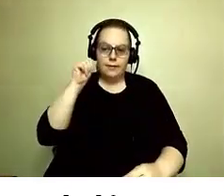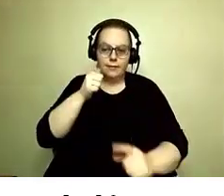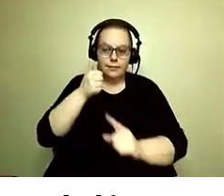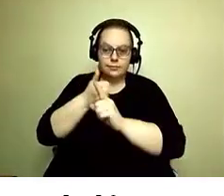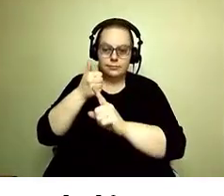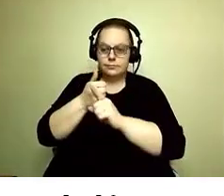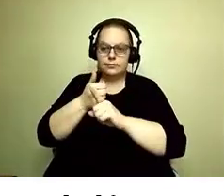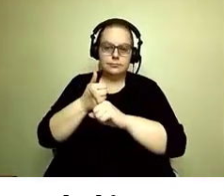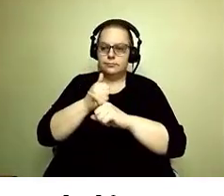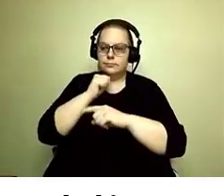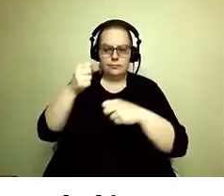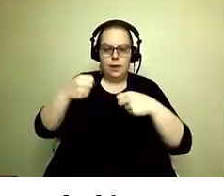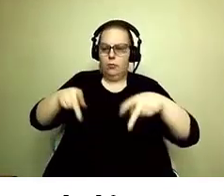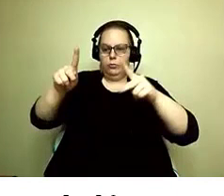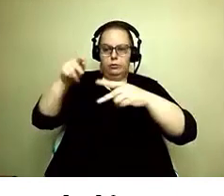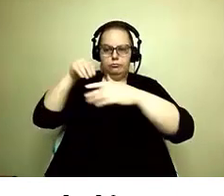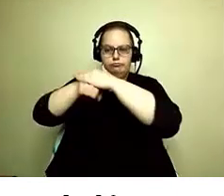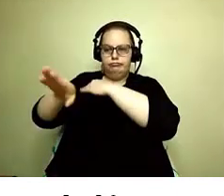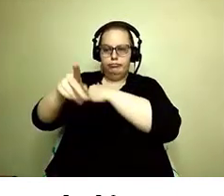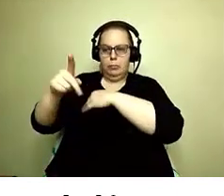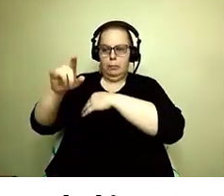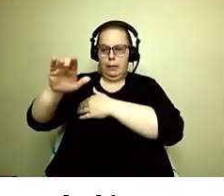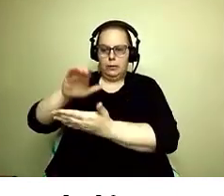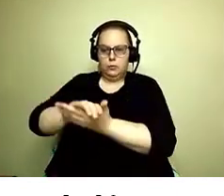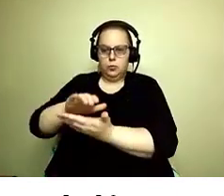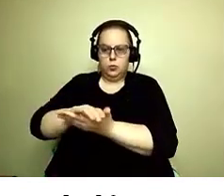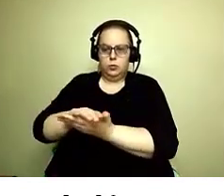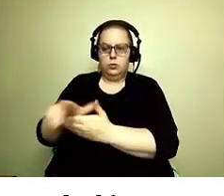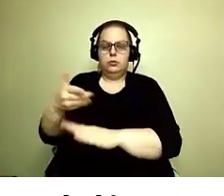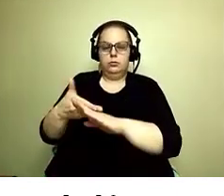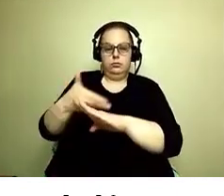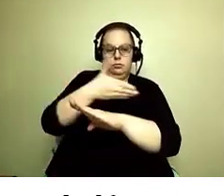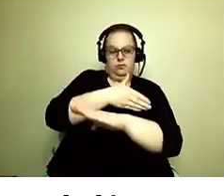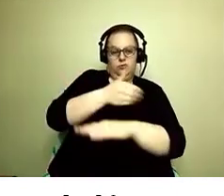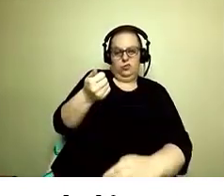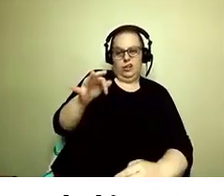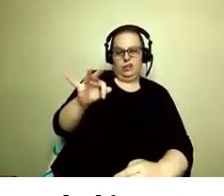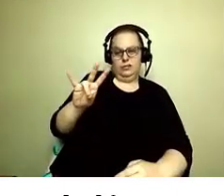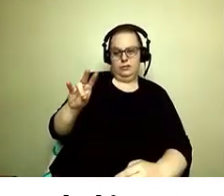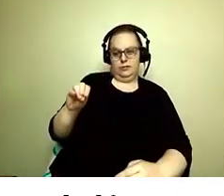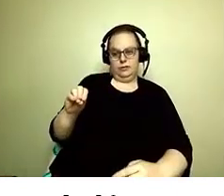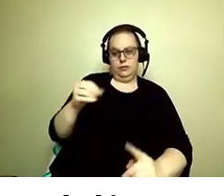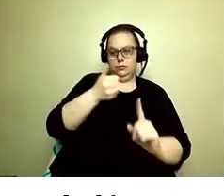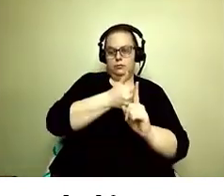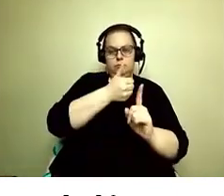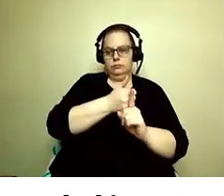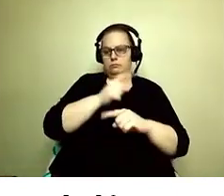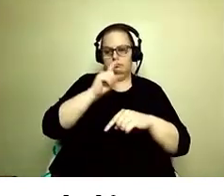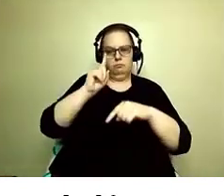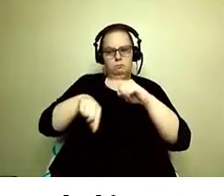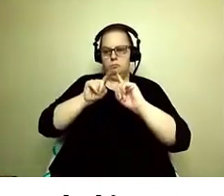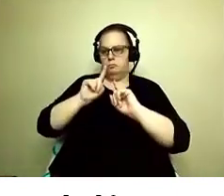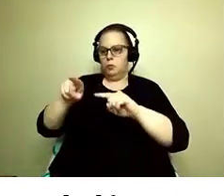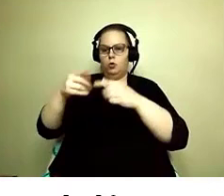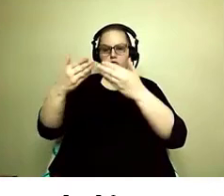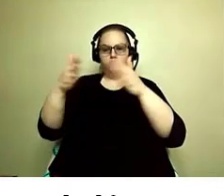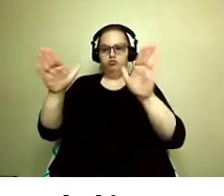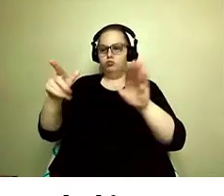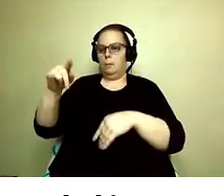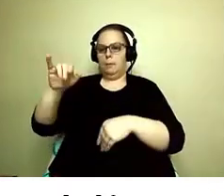denied access to public schools. So, it was prior to 1970, and she wasn't permitted to go to a public school at